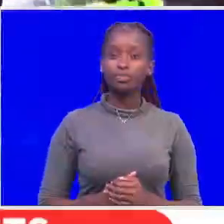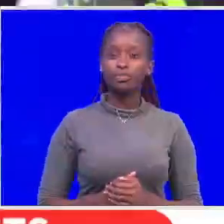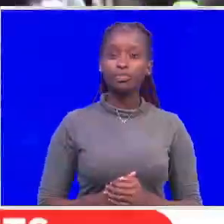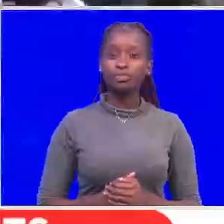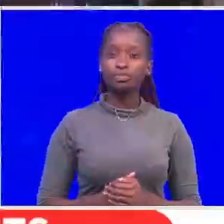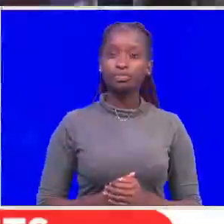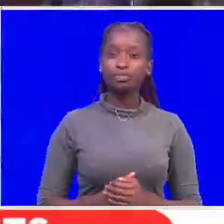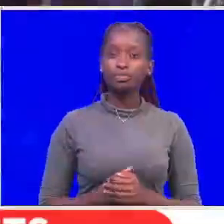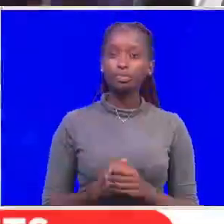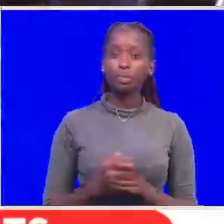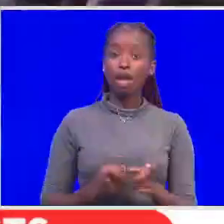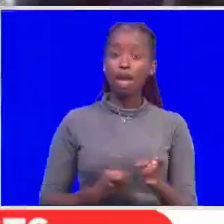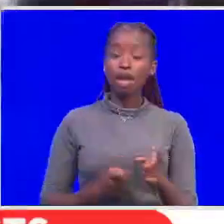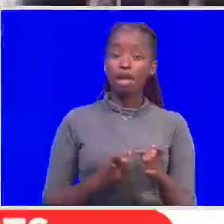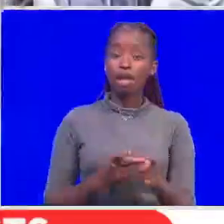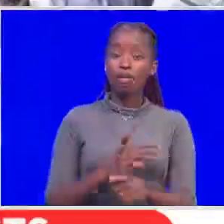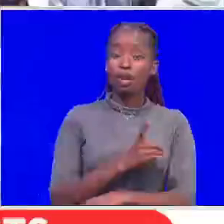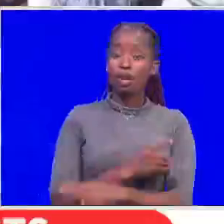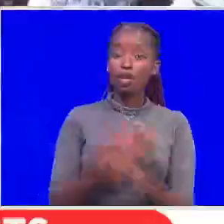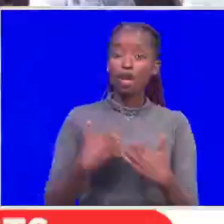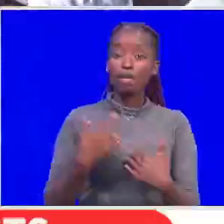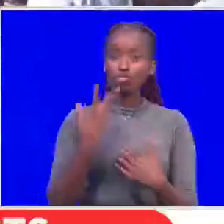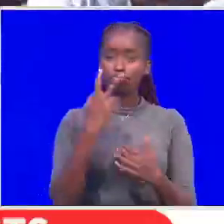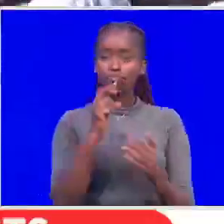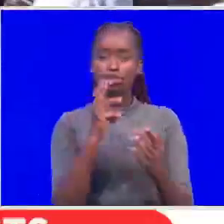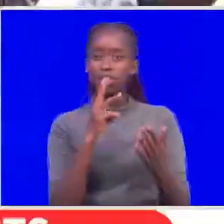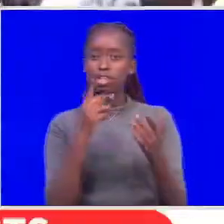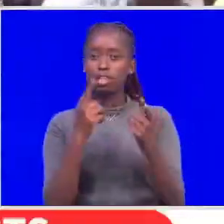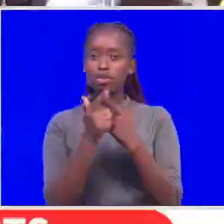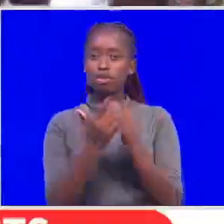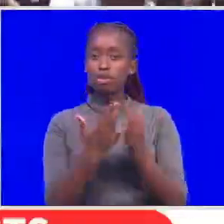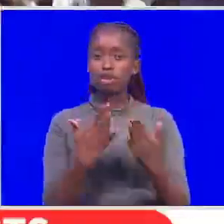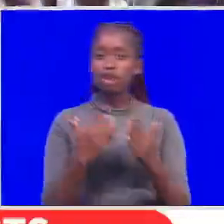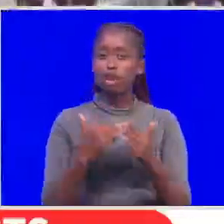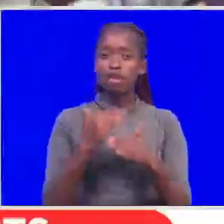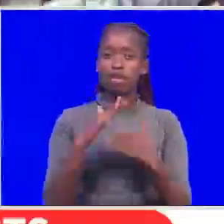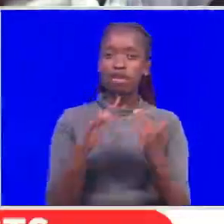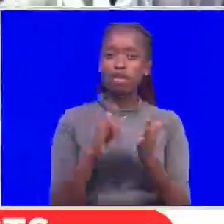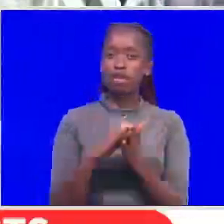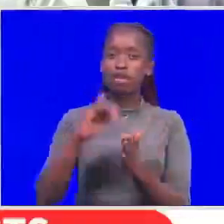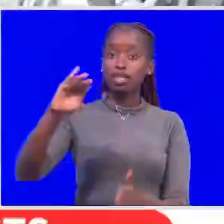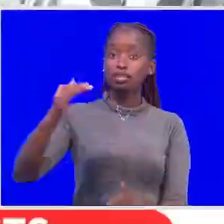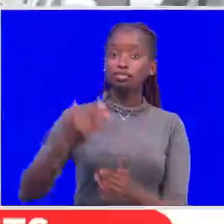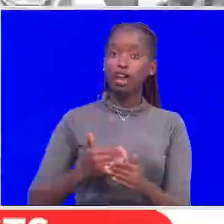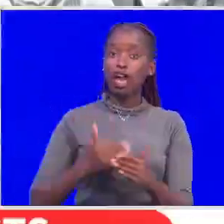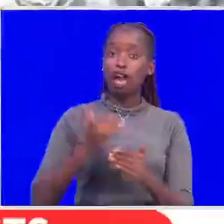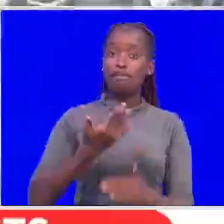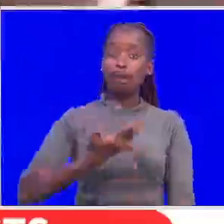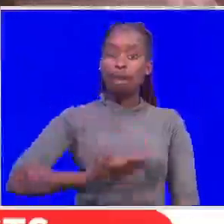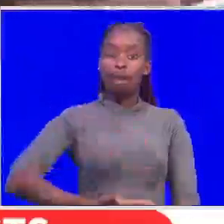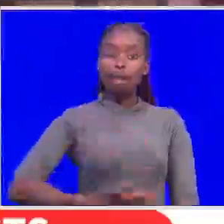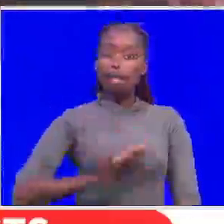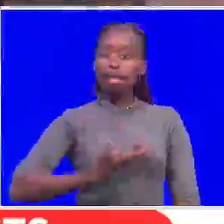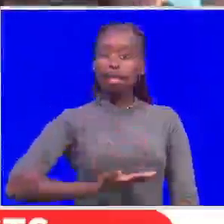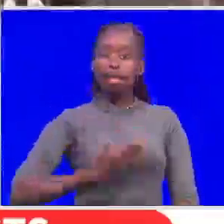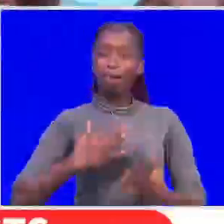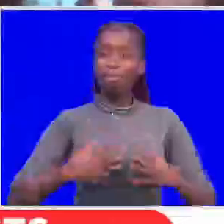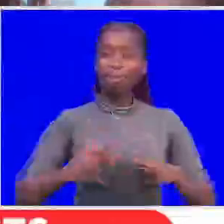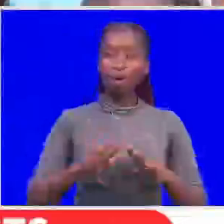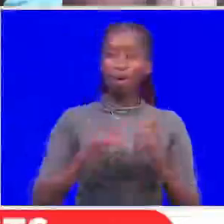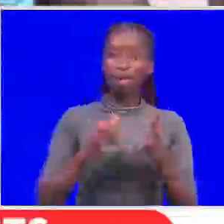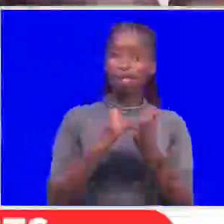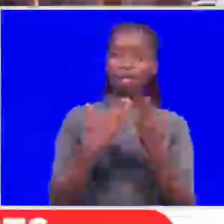Boxing Day witnessed a different form of boxing and chaotic scenes in Kegonga town after angry residents stormed a police station following the killing